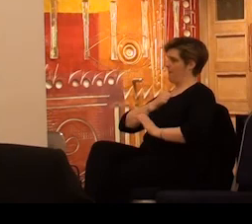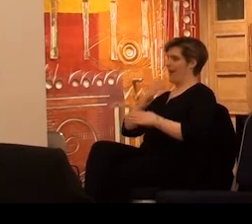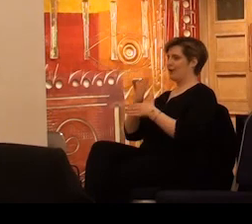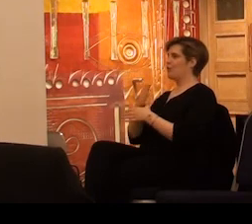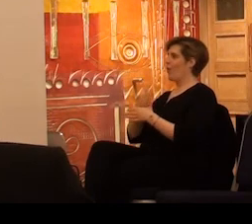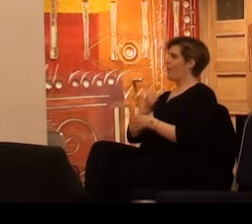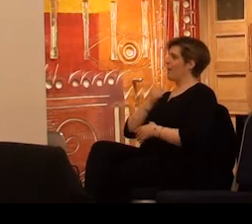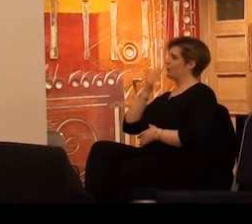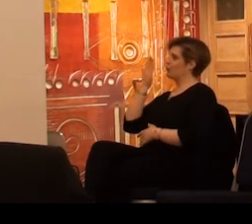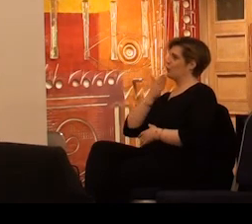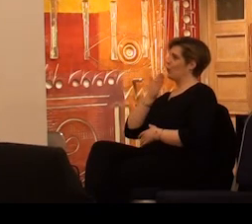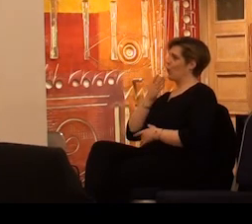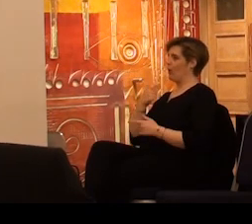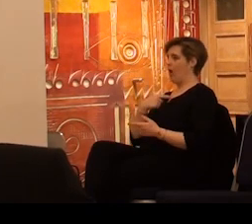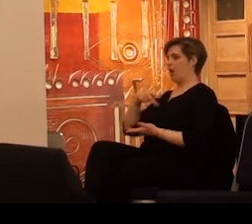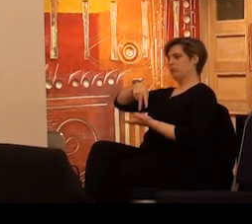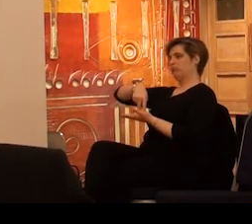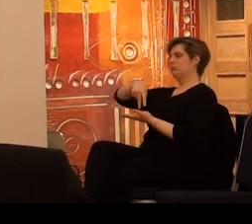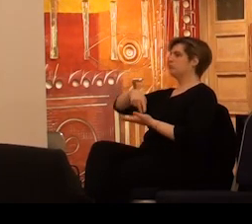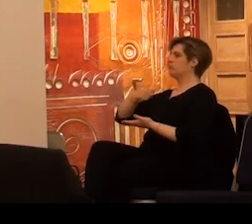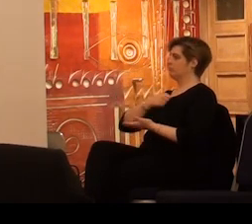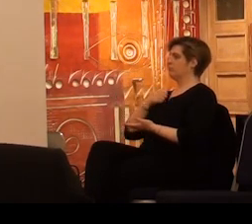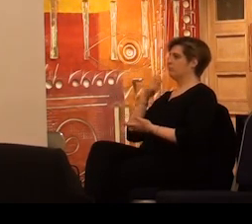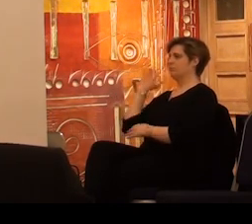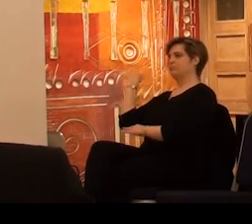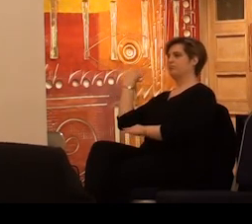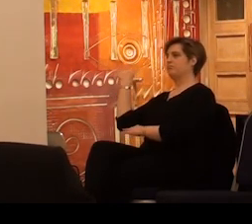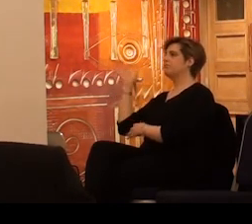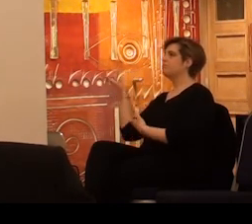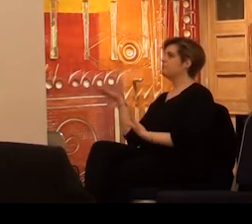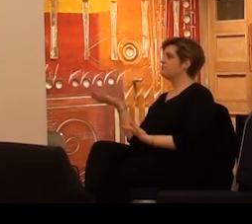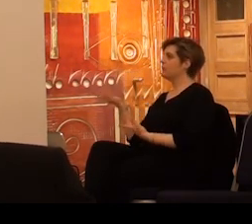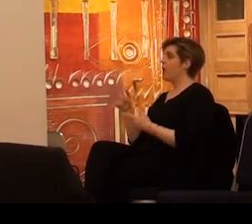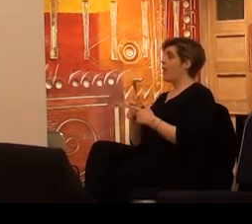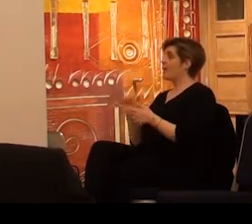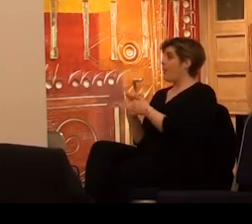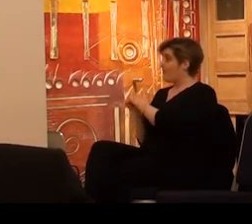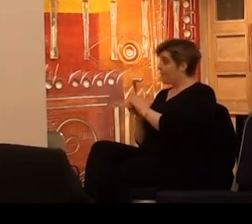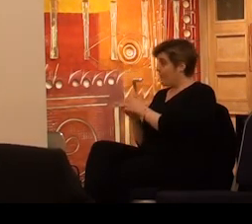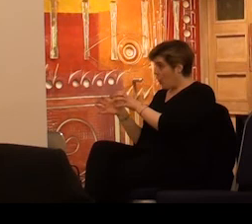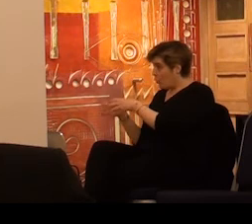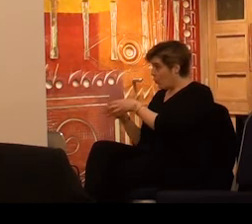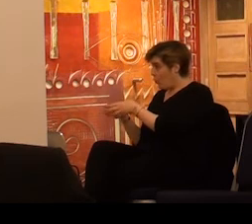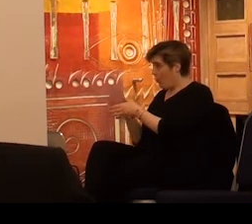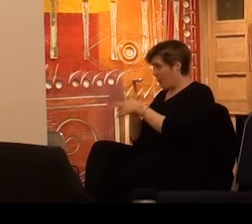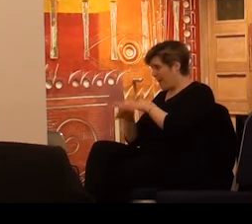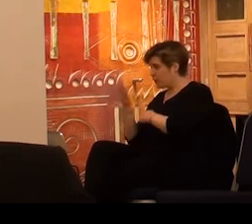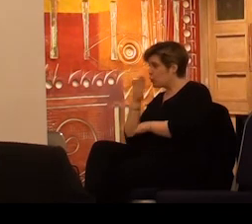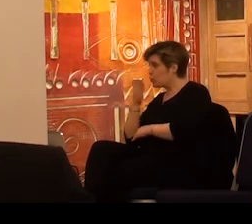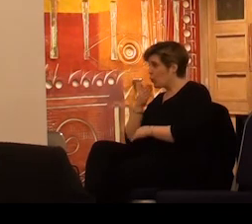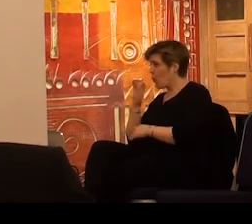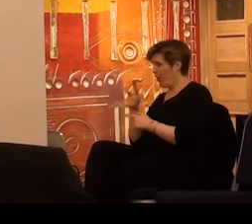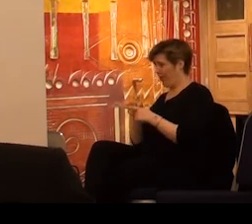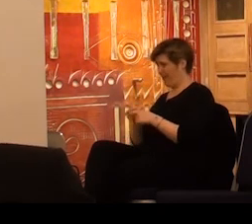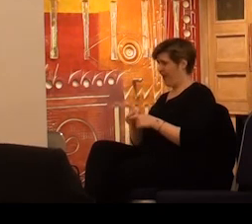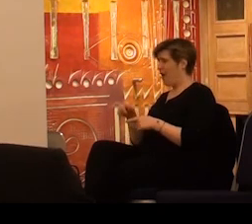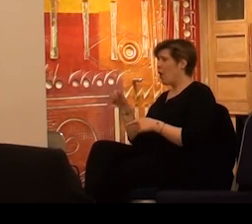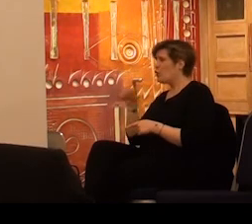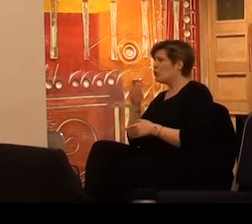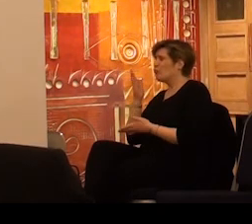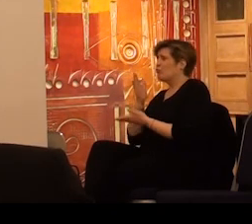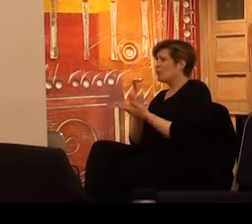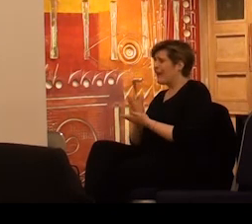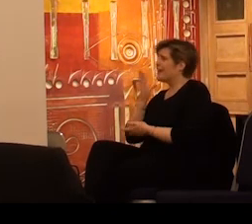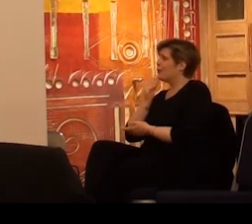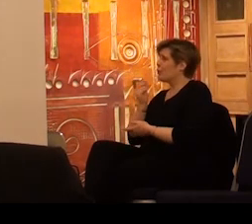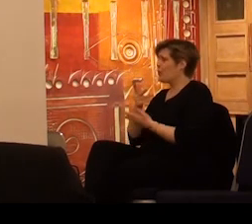school, this is what I stand up about. Okay? And actually, the peer group in schools is probably the biggest untapped inclusive resource that we